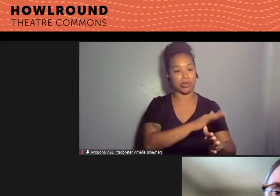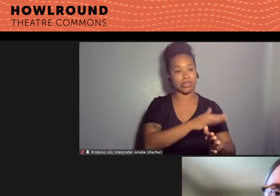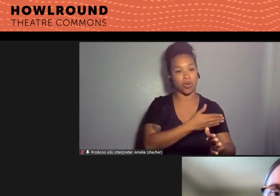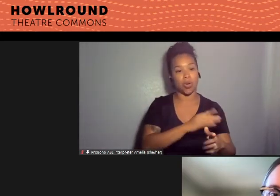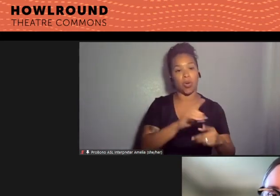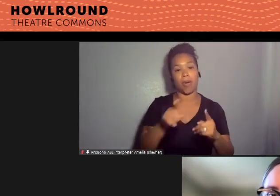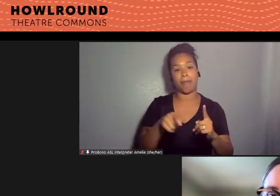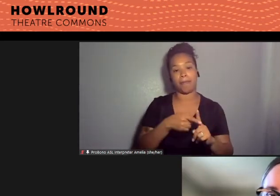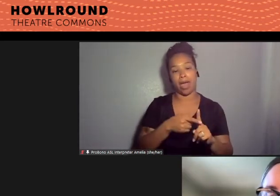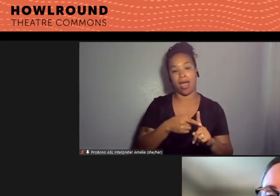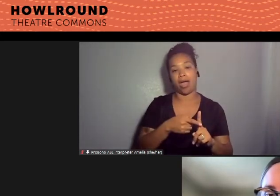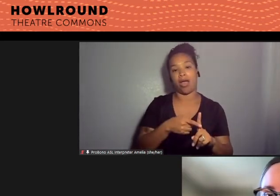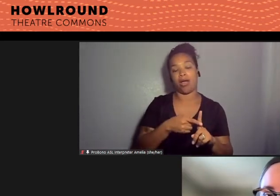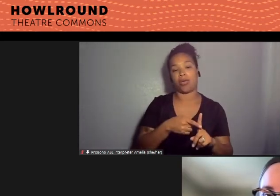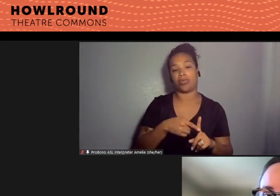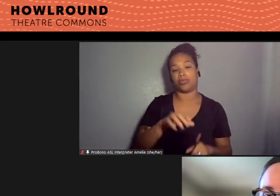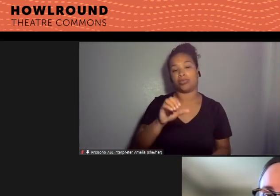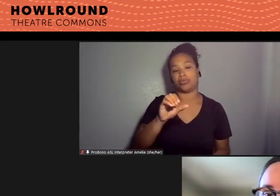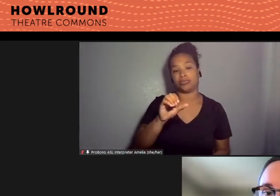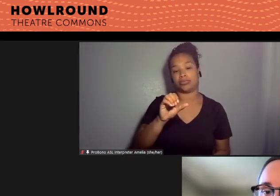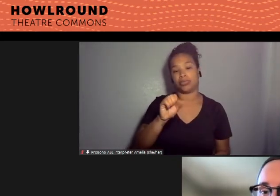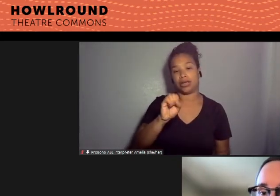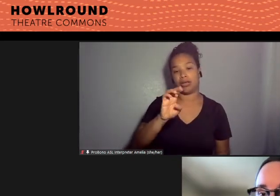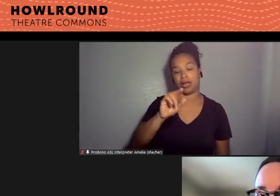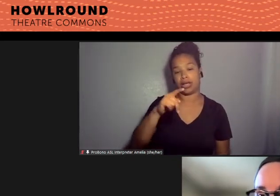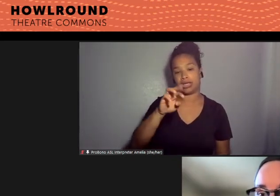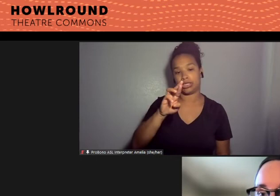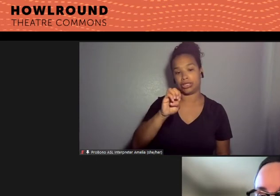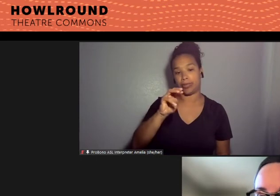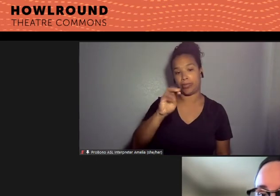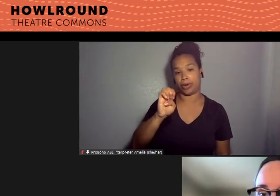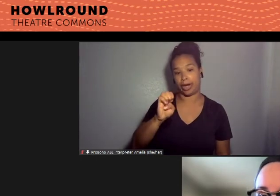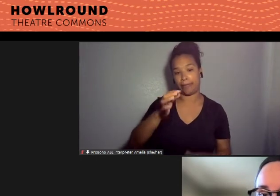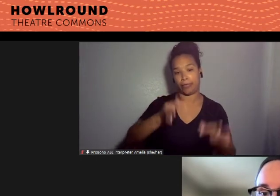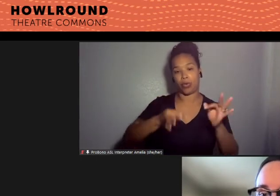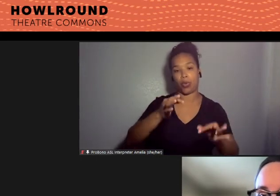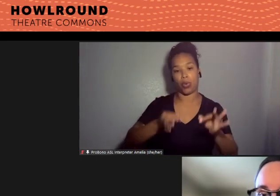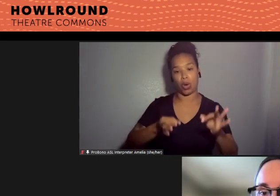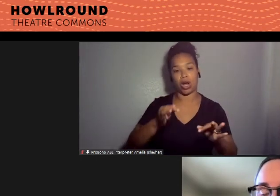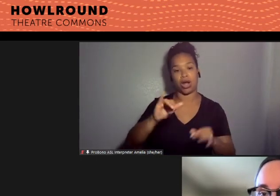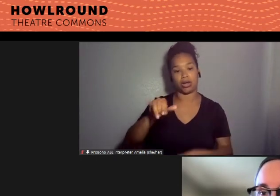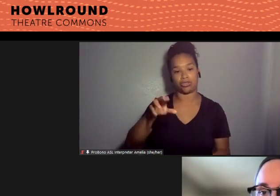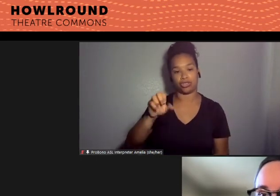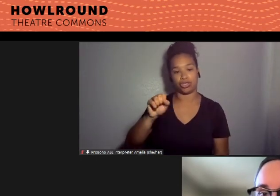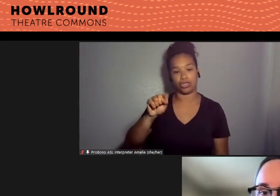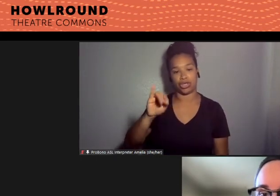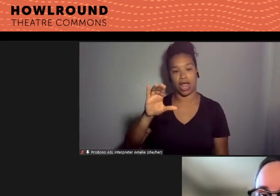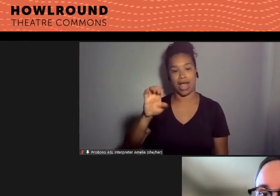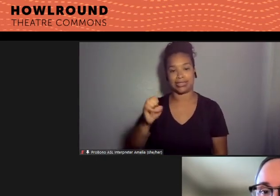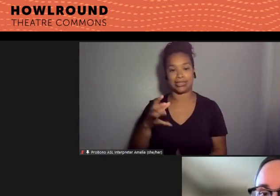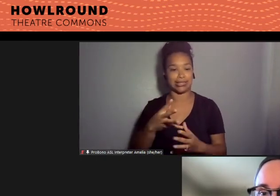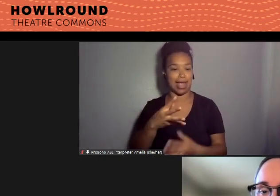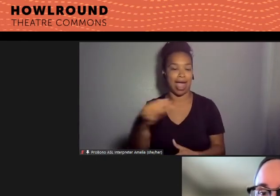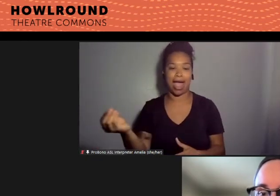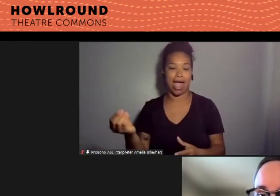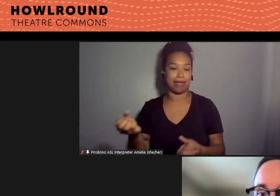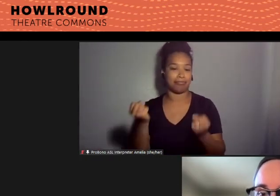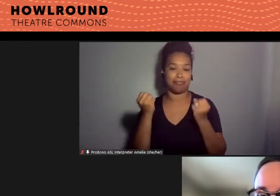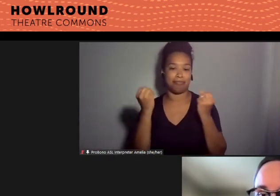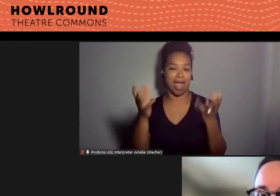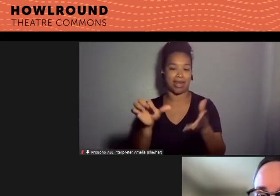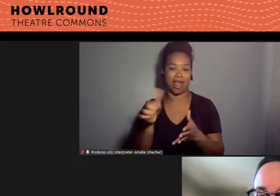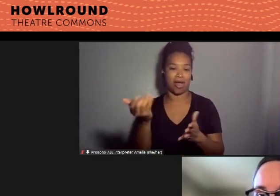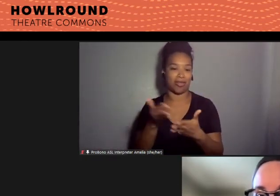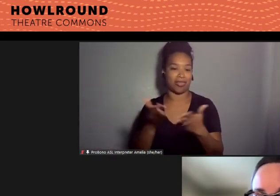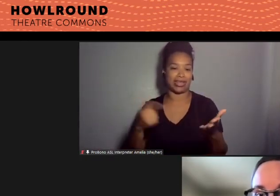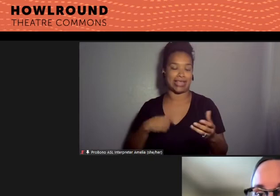adaptation of the novel The Time Traveler's Wife, and you know, a thousand other things. I just love this art form too much to